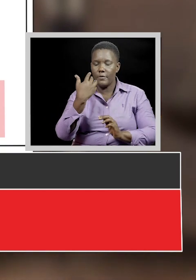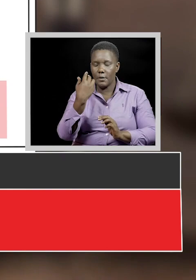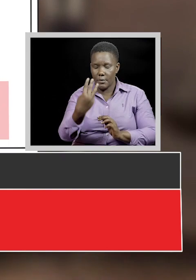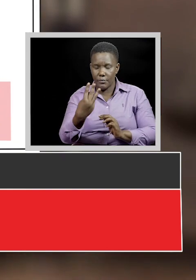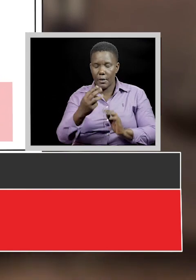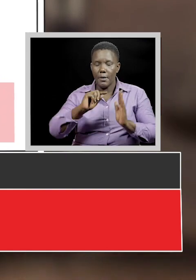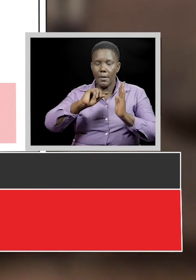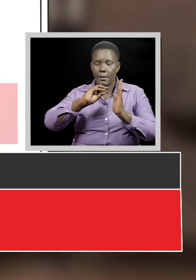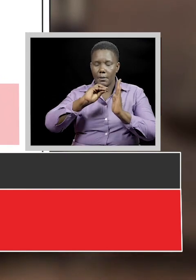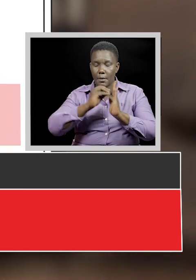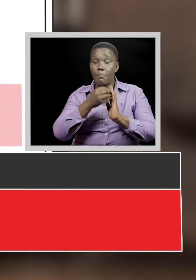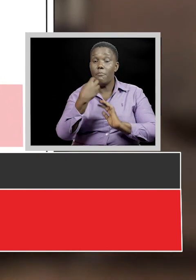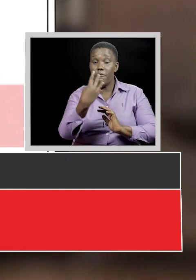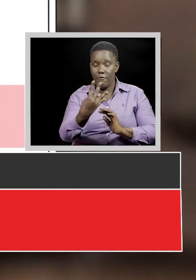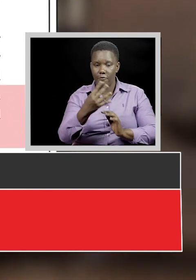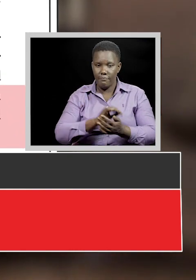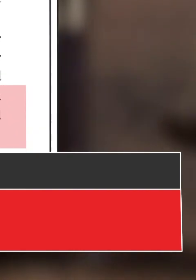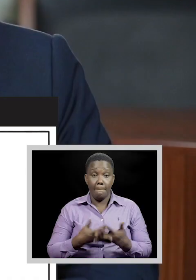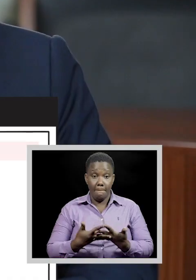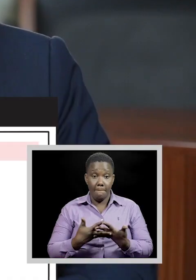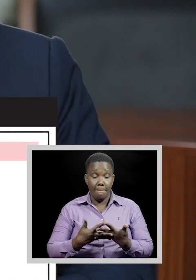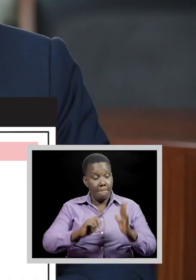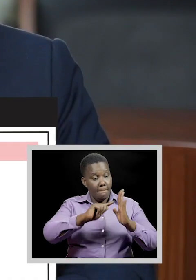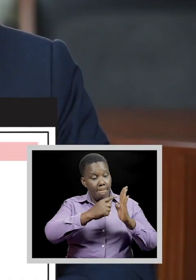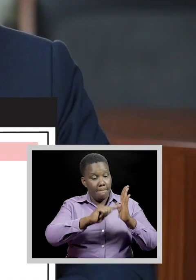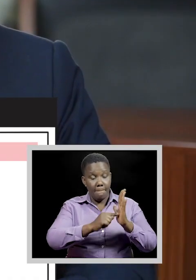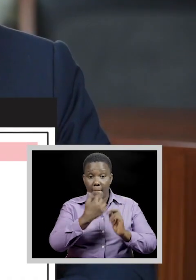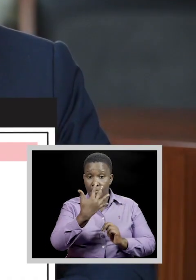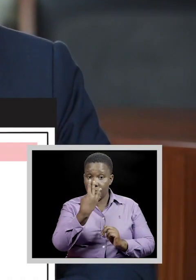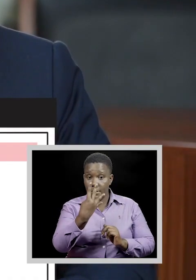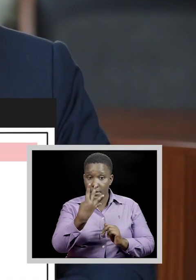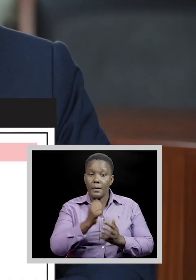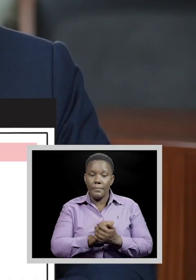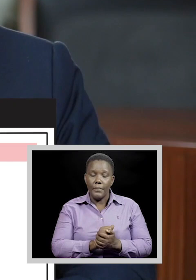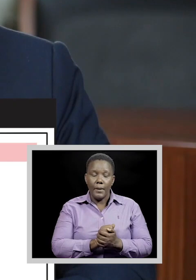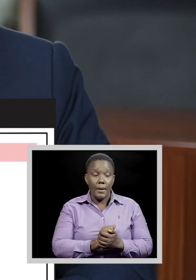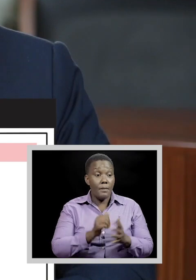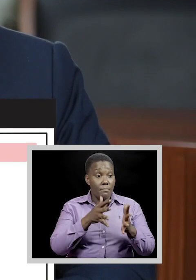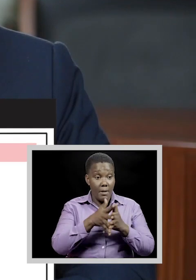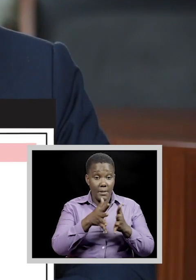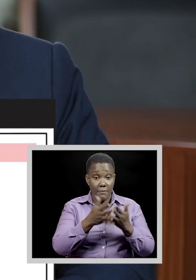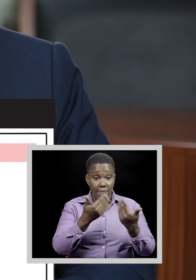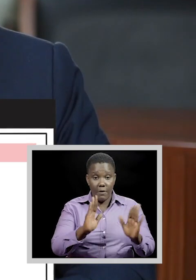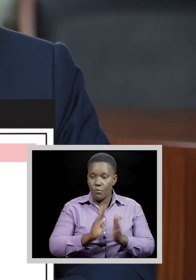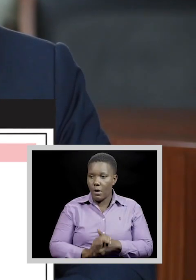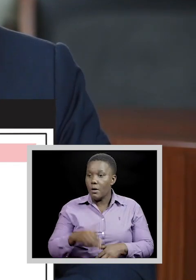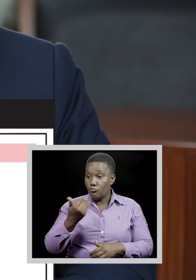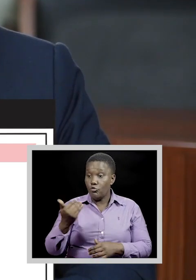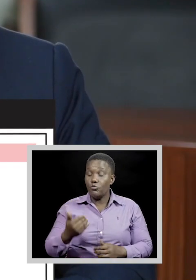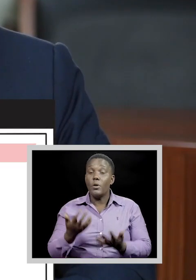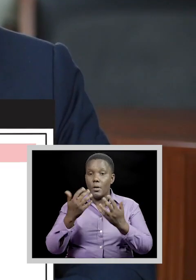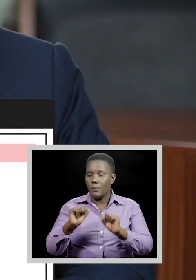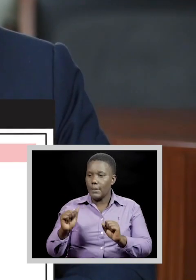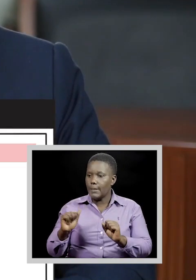of the Juvenile Court Rules apply. Under Rule 54, Sub 1 of the Juvenile Court Rules, children may only be given a